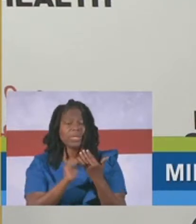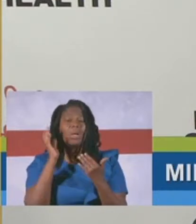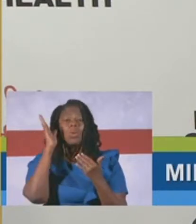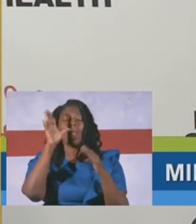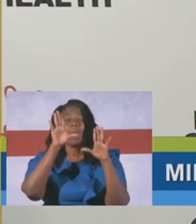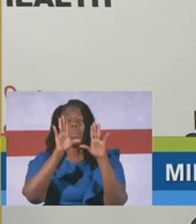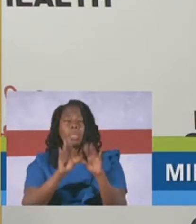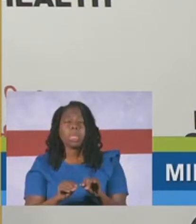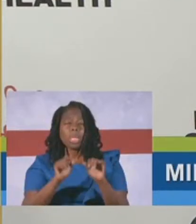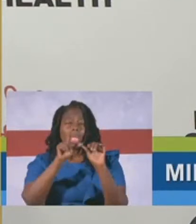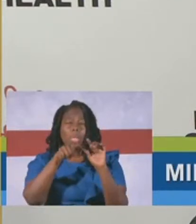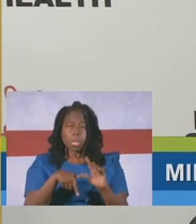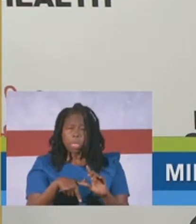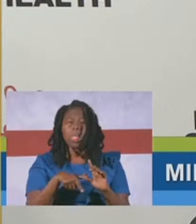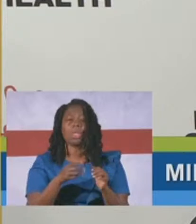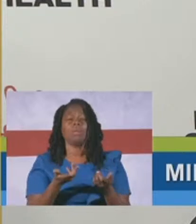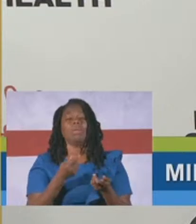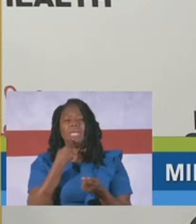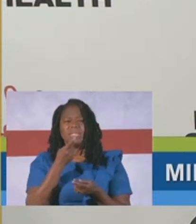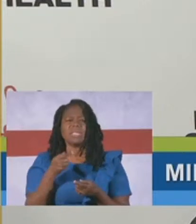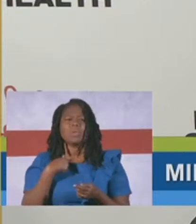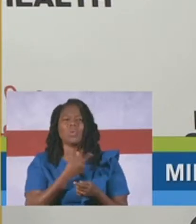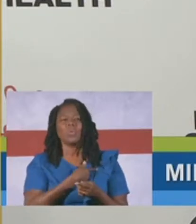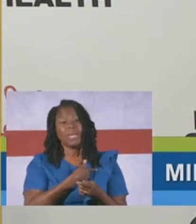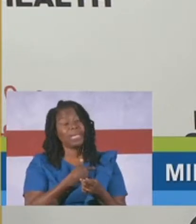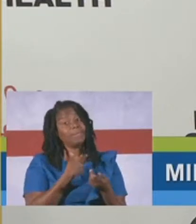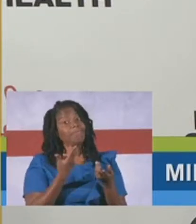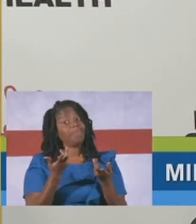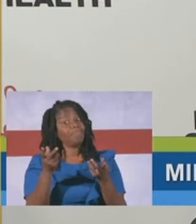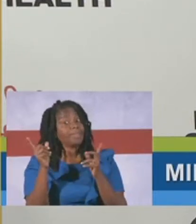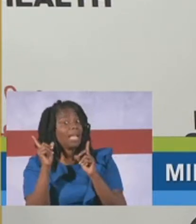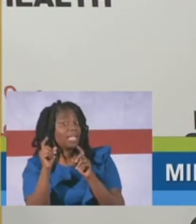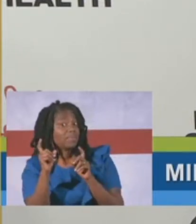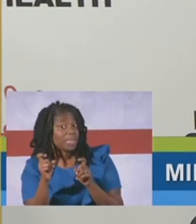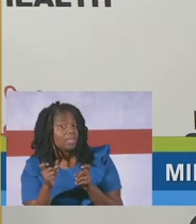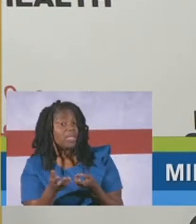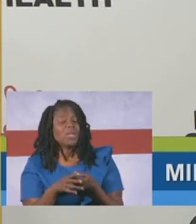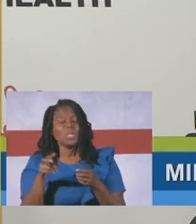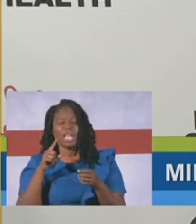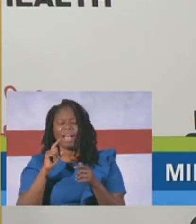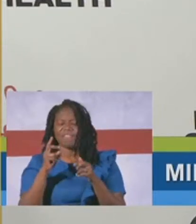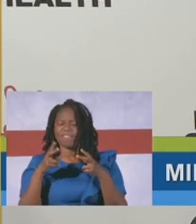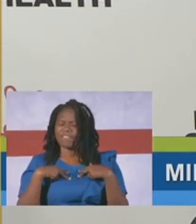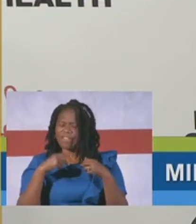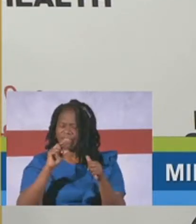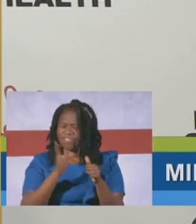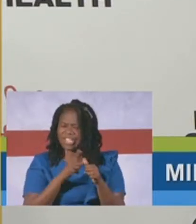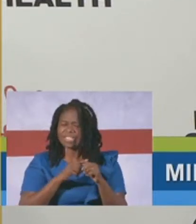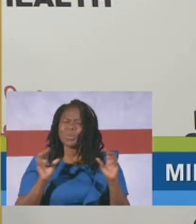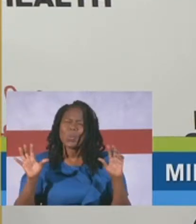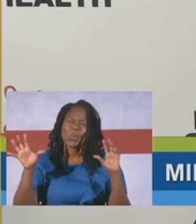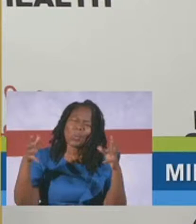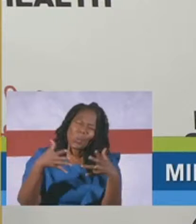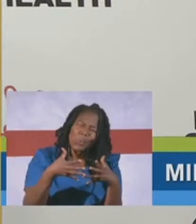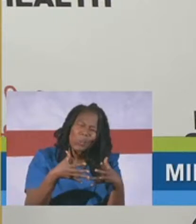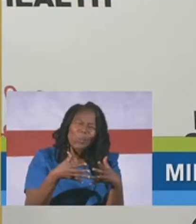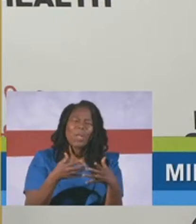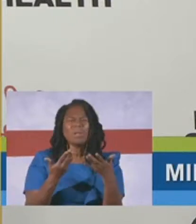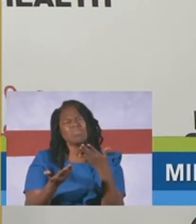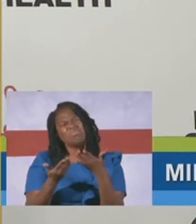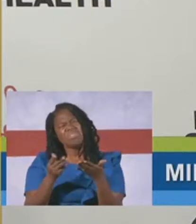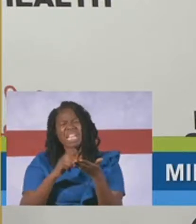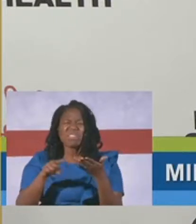our first tranche of 75,000 sometime next week. We had a meeting with the authorities